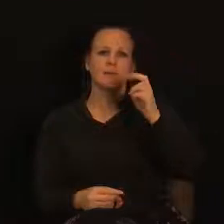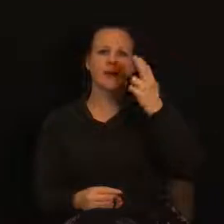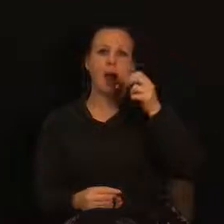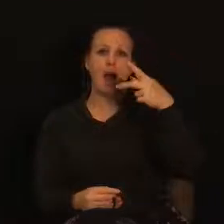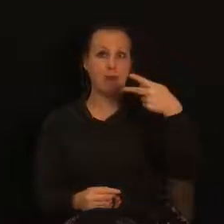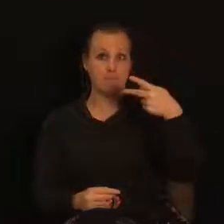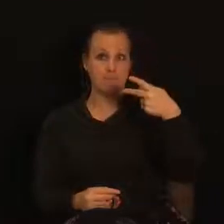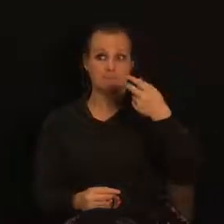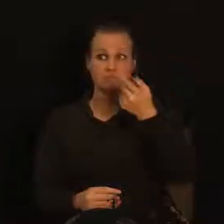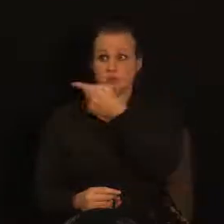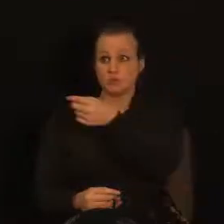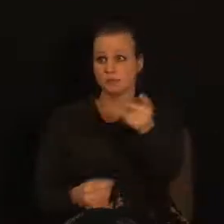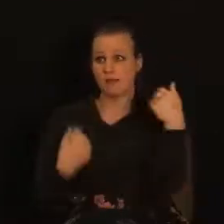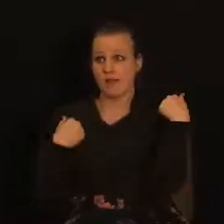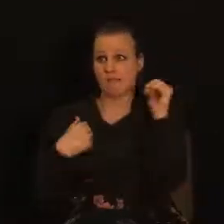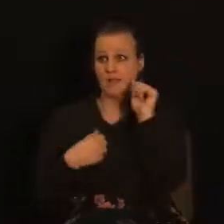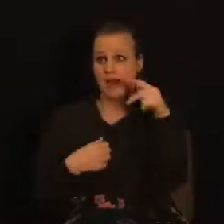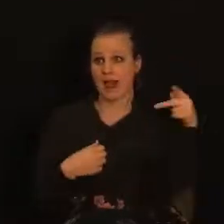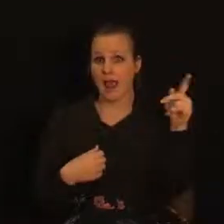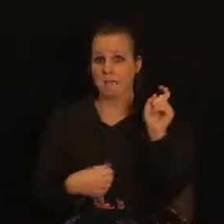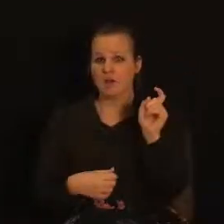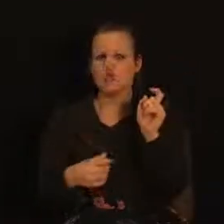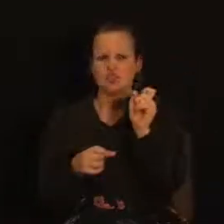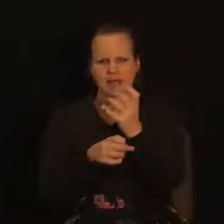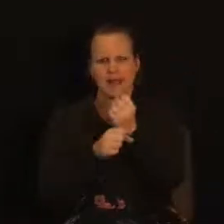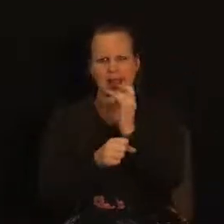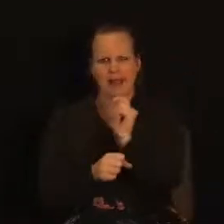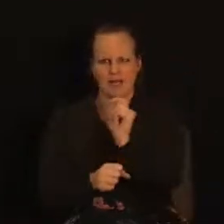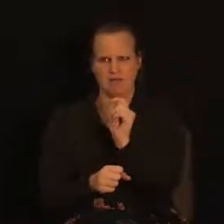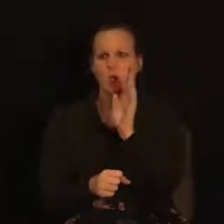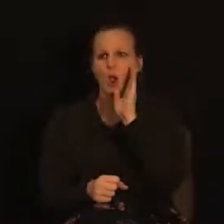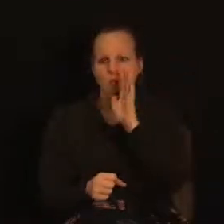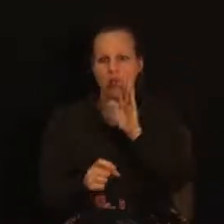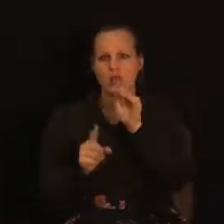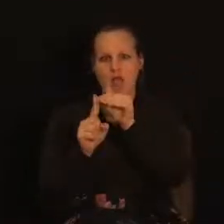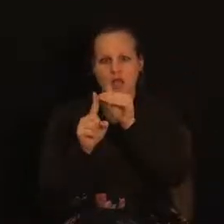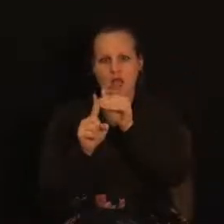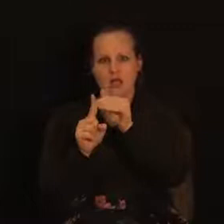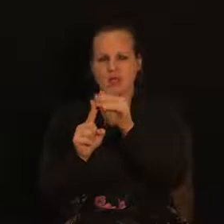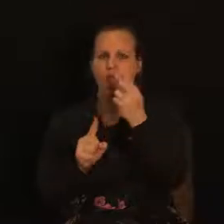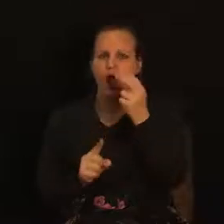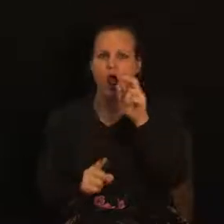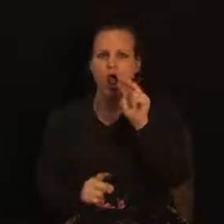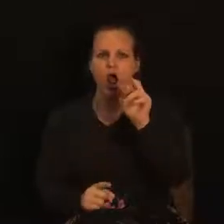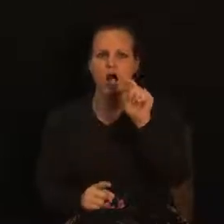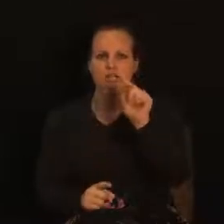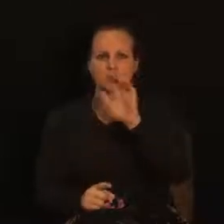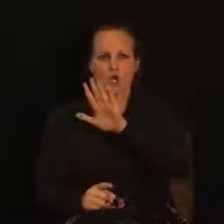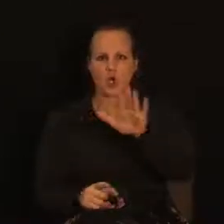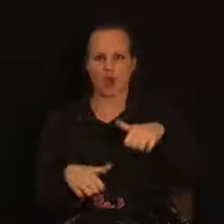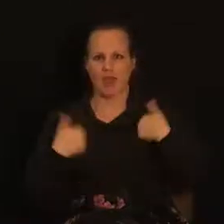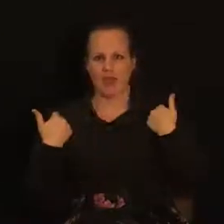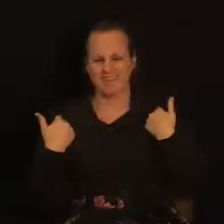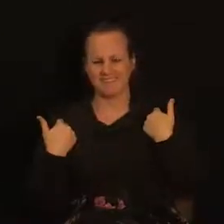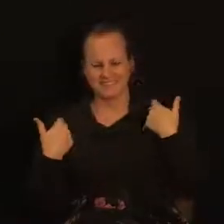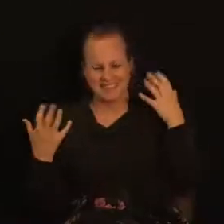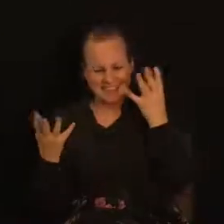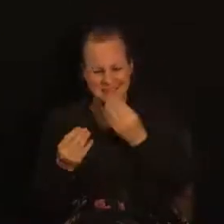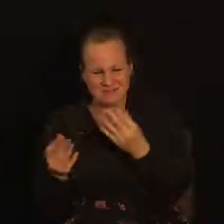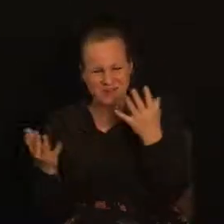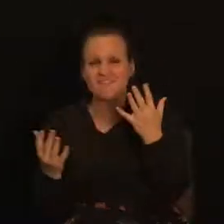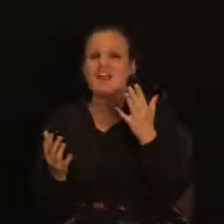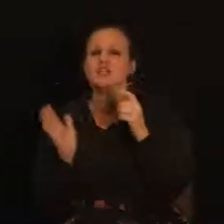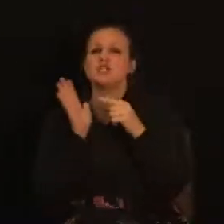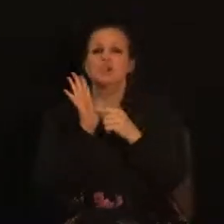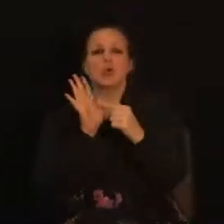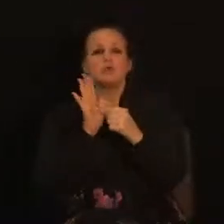else have that app where you should get it because it will haunt your life? It's beautiful. What it does is it shows you all